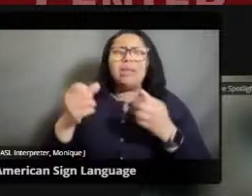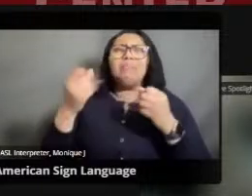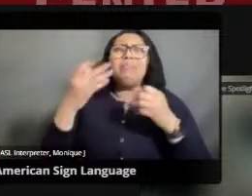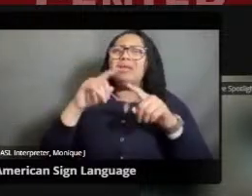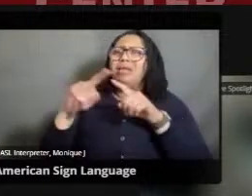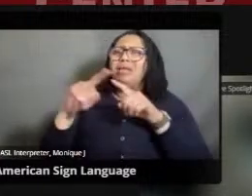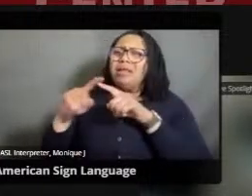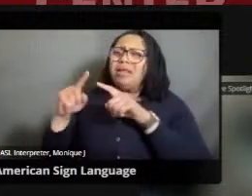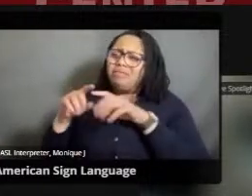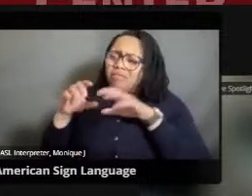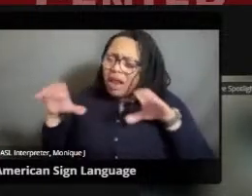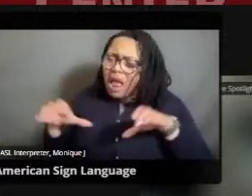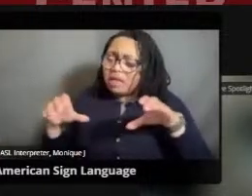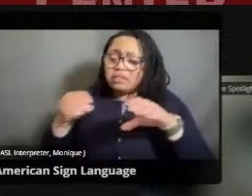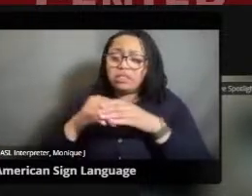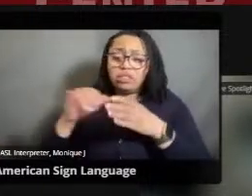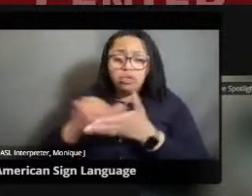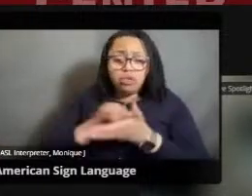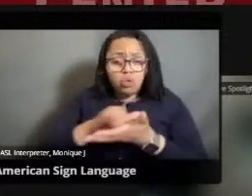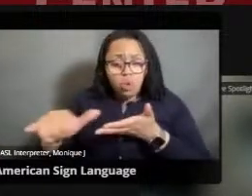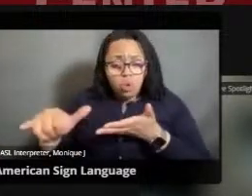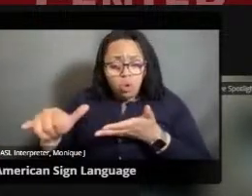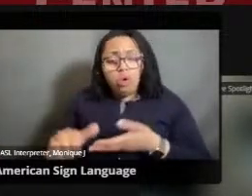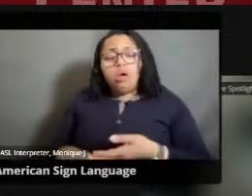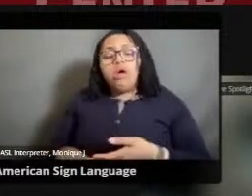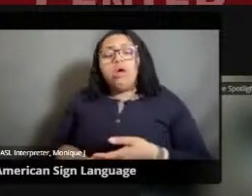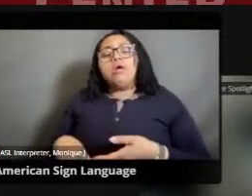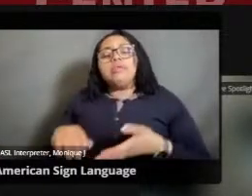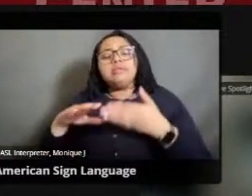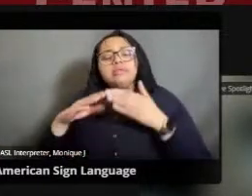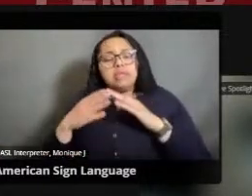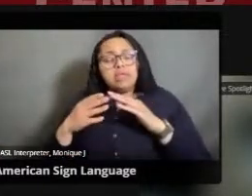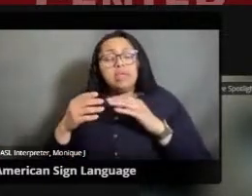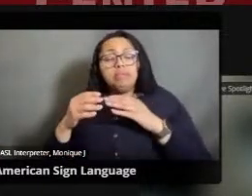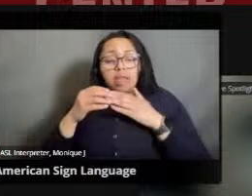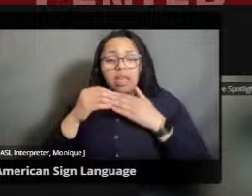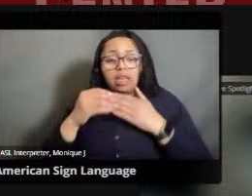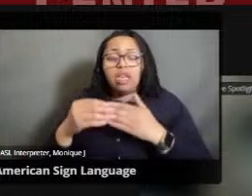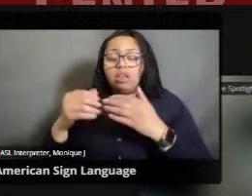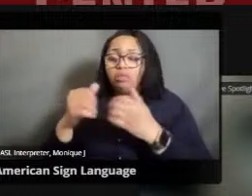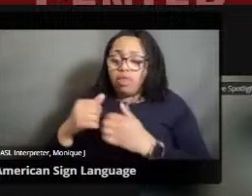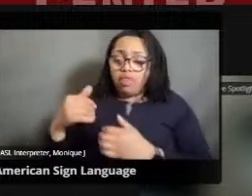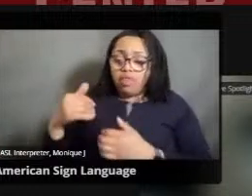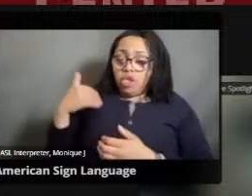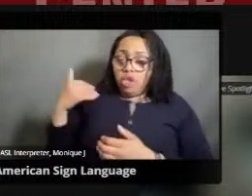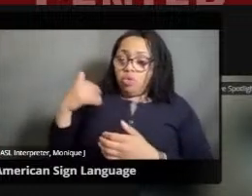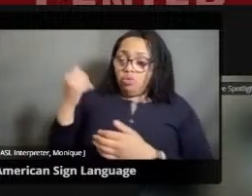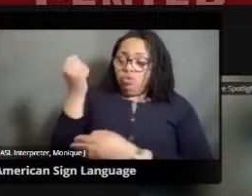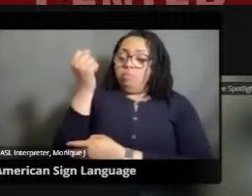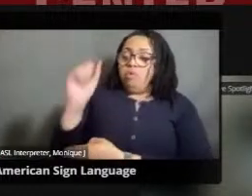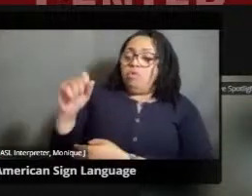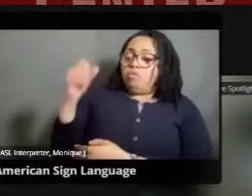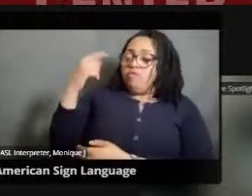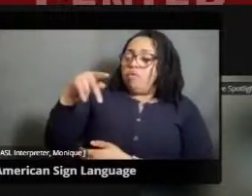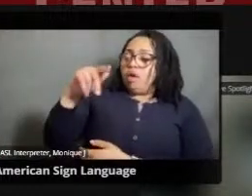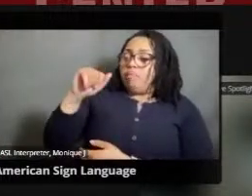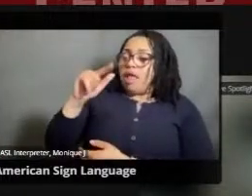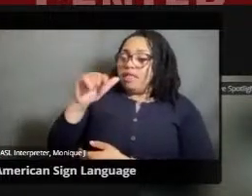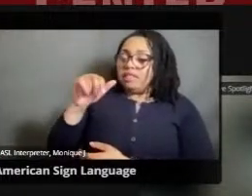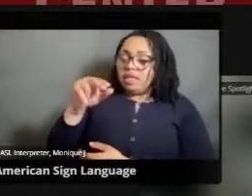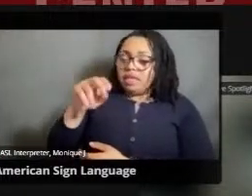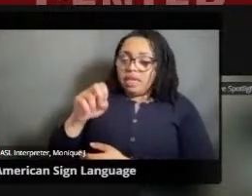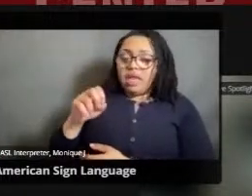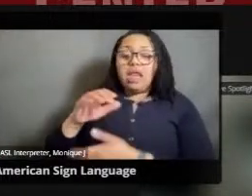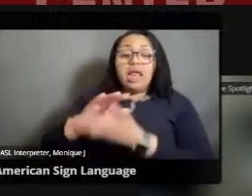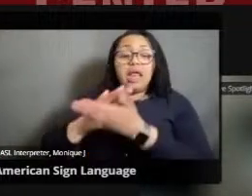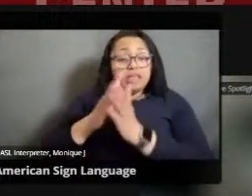they helped to lead, along with the Palestinian Youth Movement and Jewish Voice for Peace, the protests